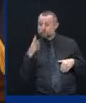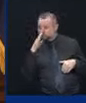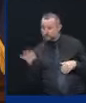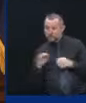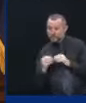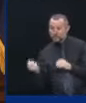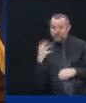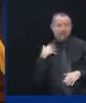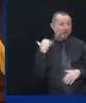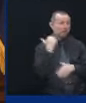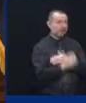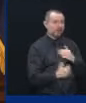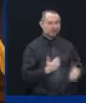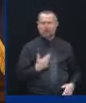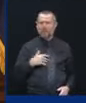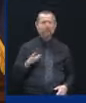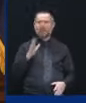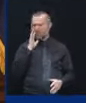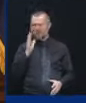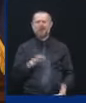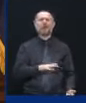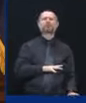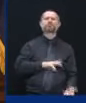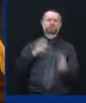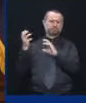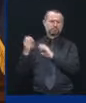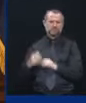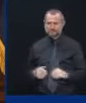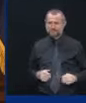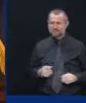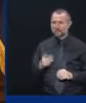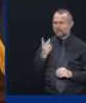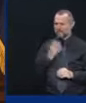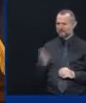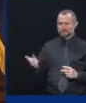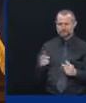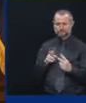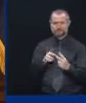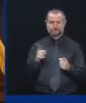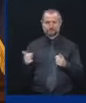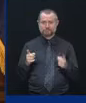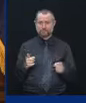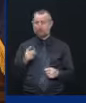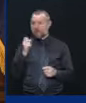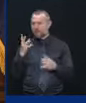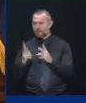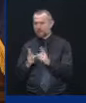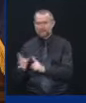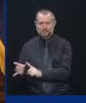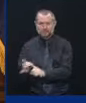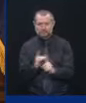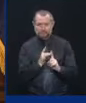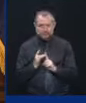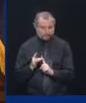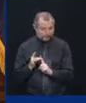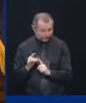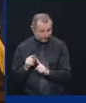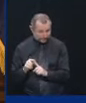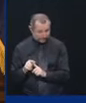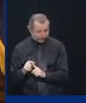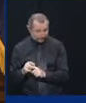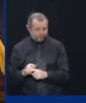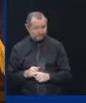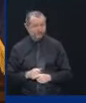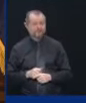lose. You have two variables: the infection rate of the virus, by the way, variants